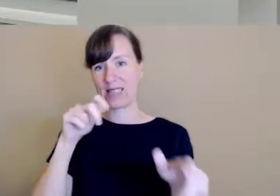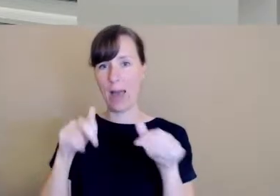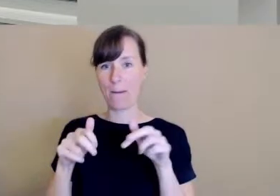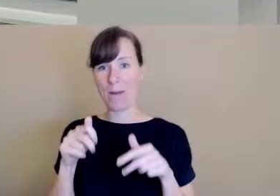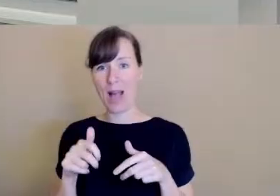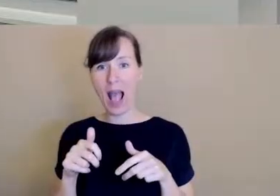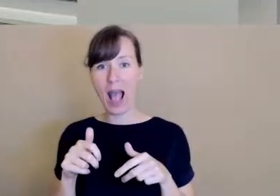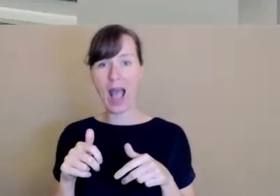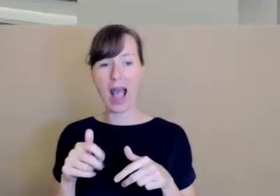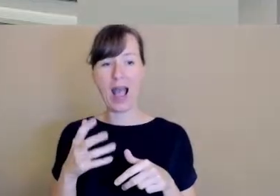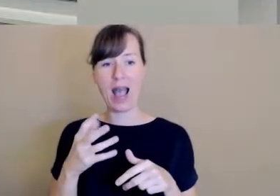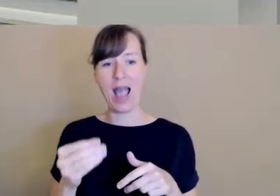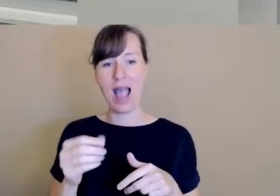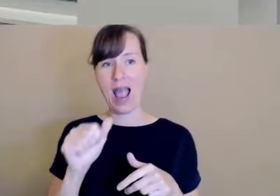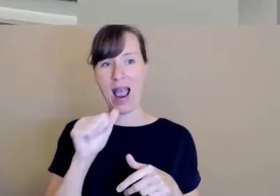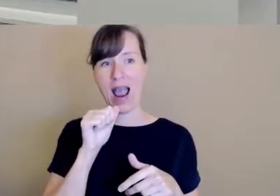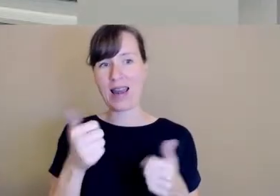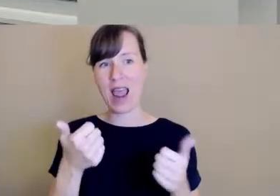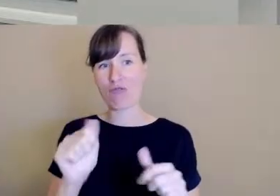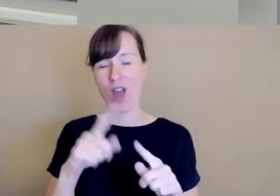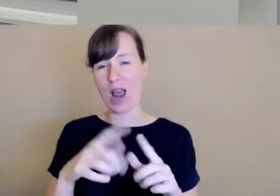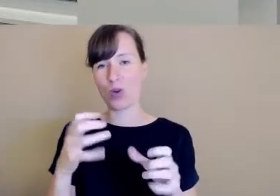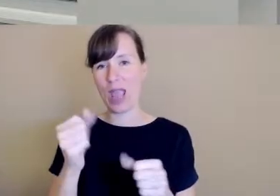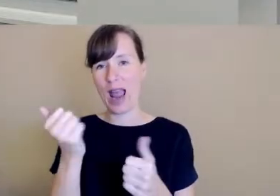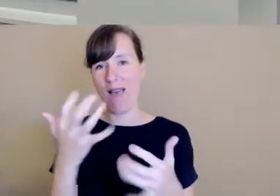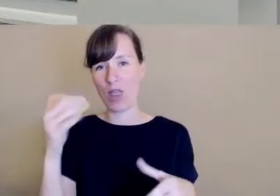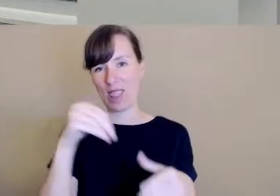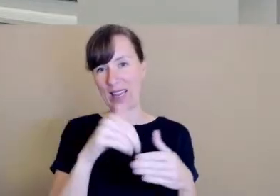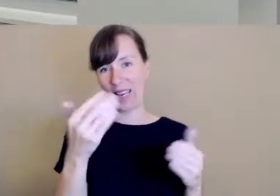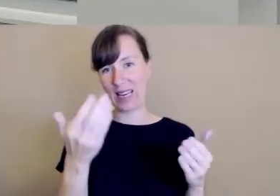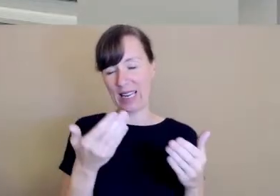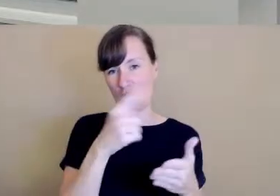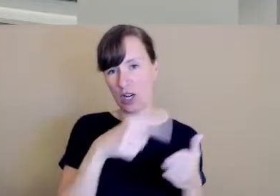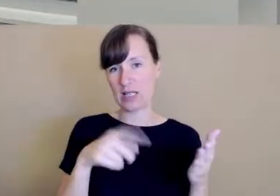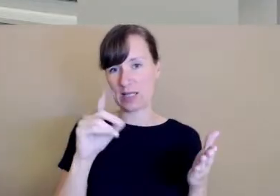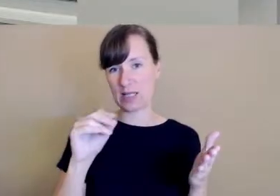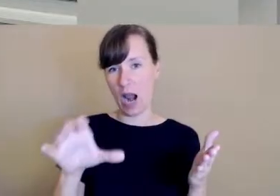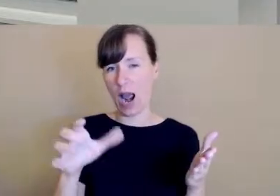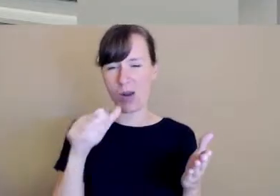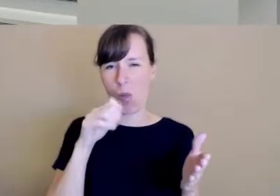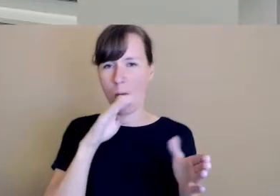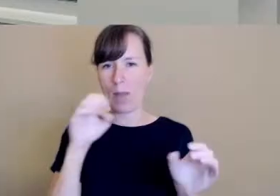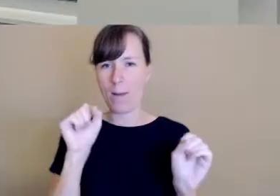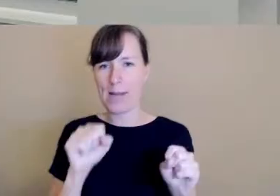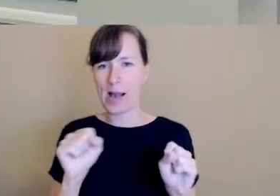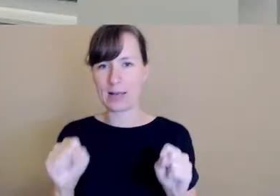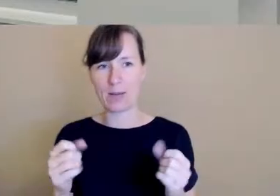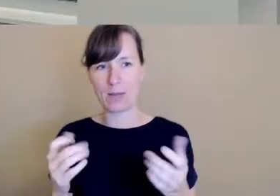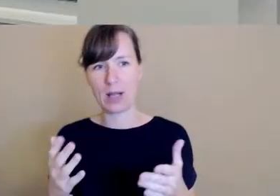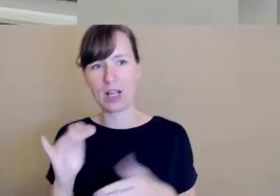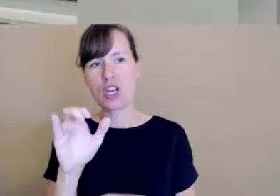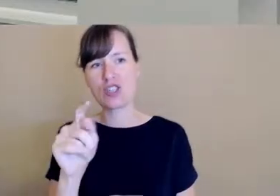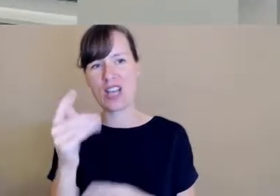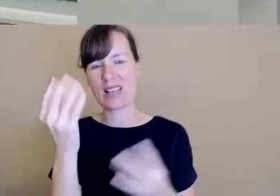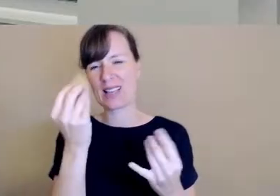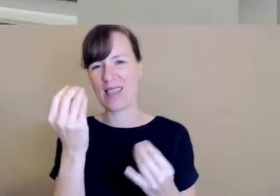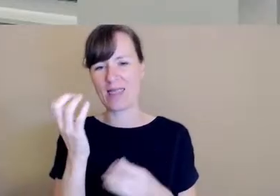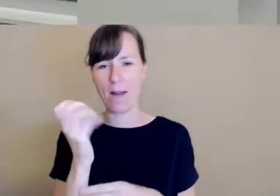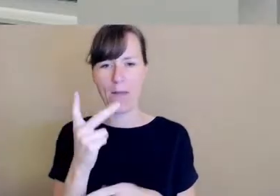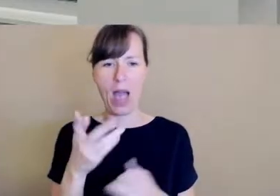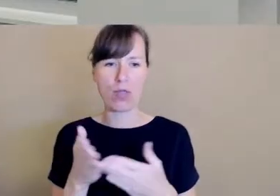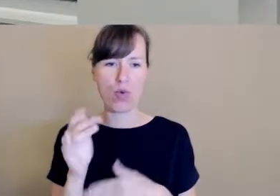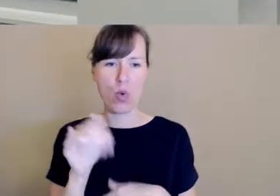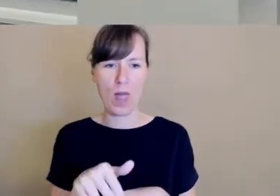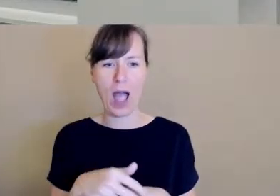not going to get everything in here. It's not going to be possible. just to think that through. And thank